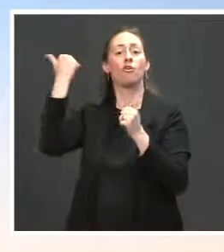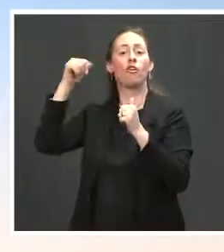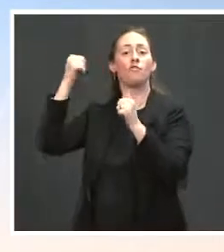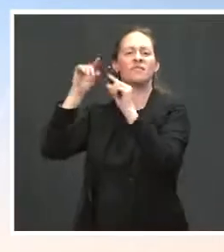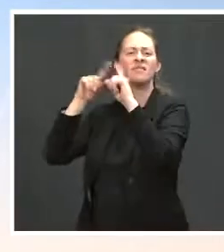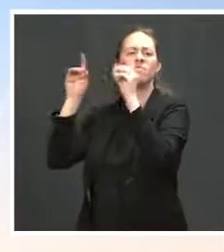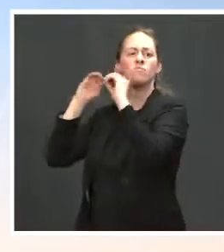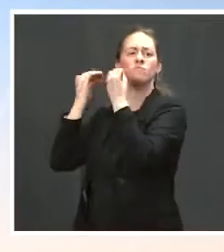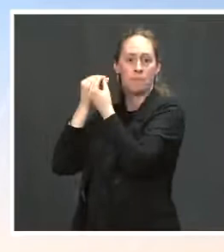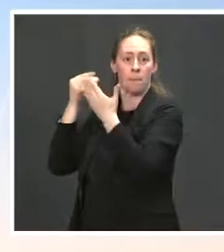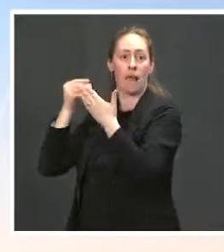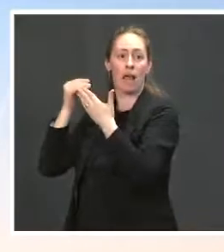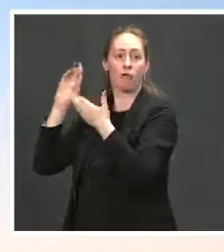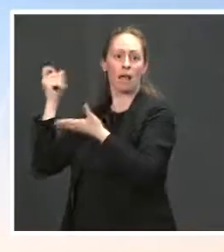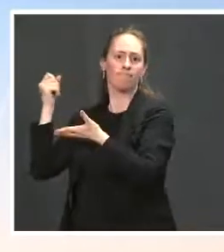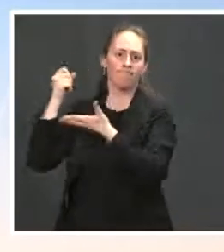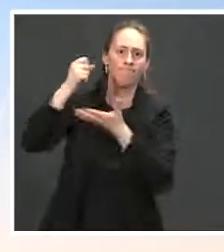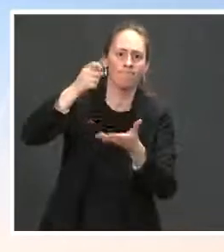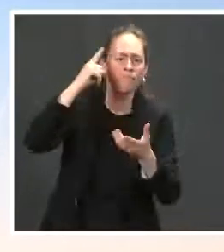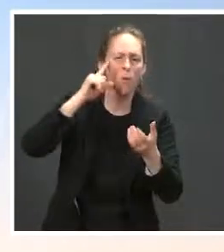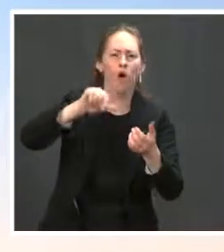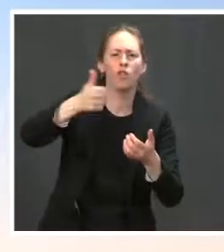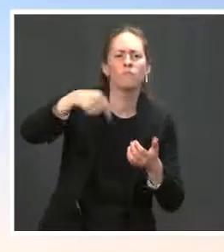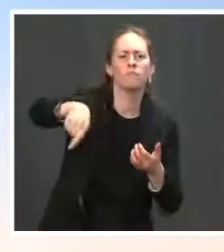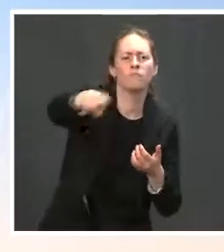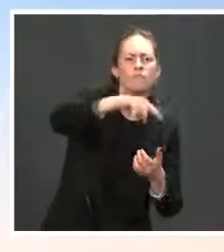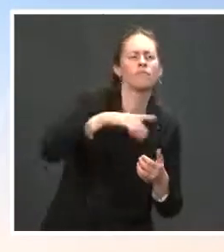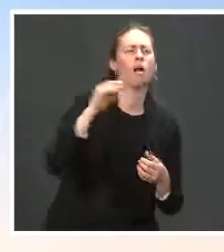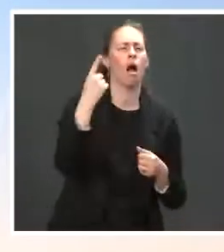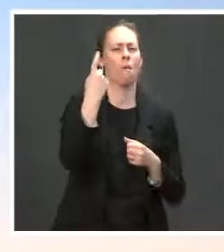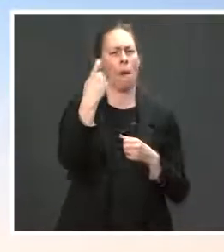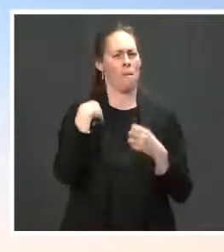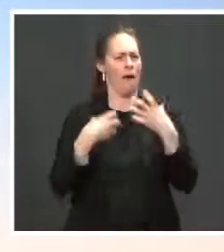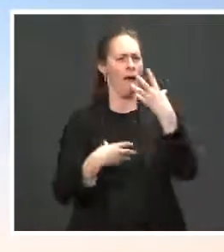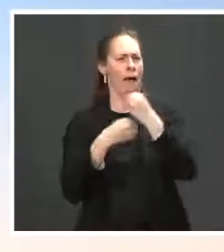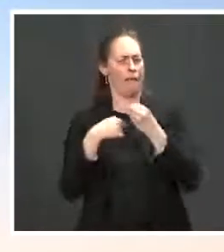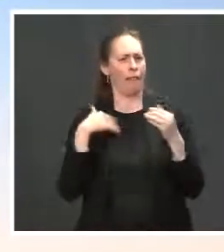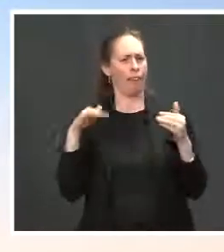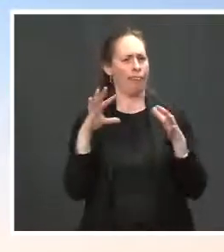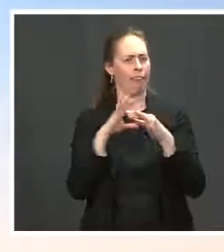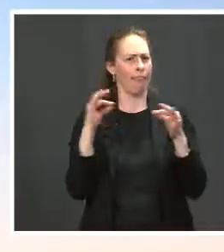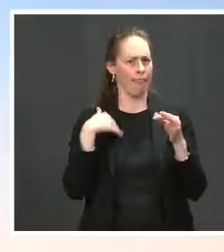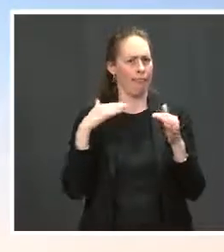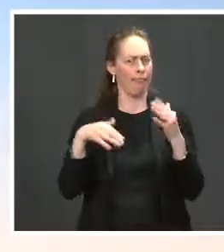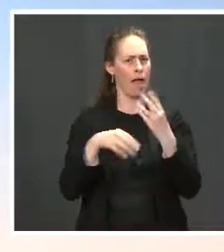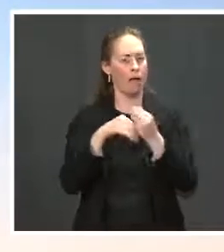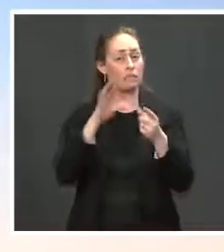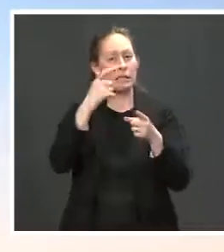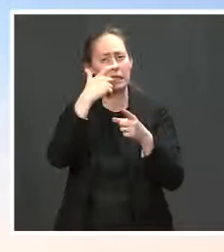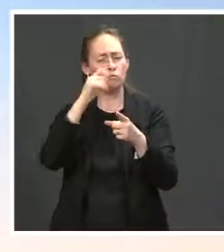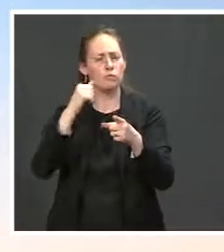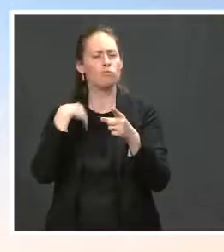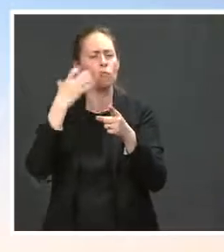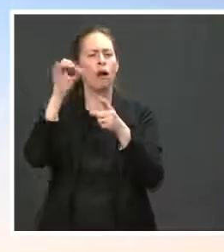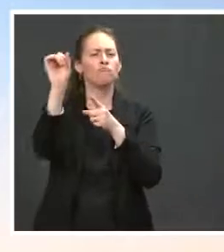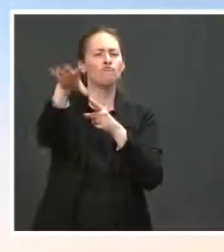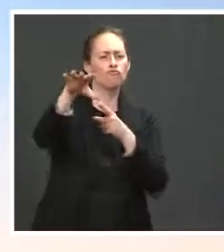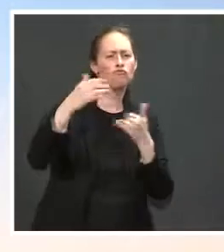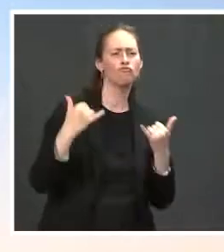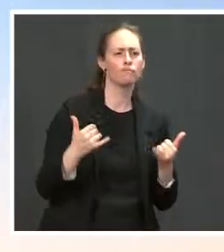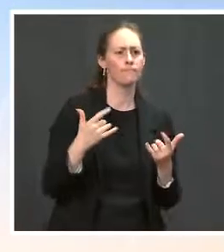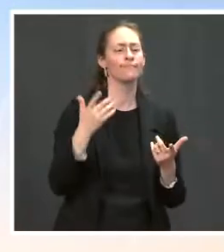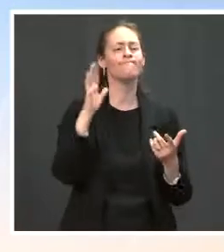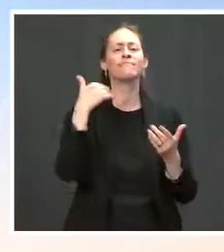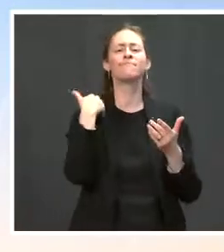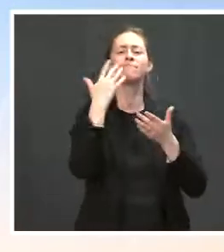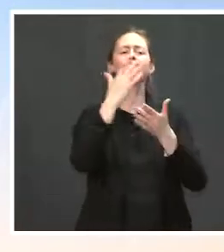be prepared as well. There's one other factor we haven't talked about, but is an interesting one, I think, is there are some limitations that have come about because